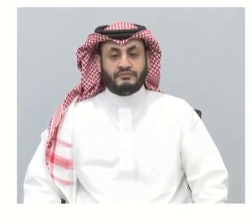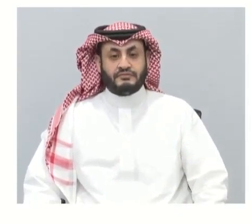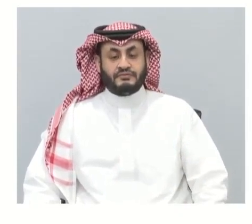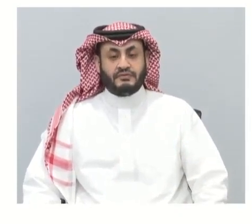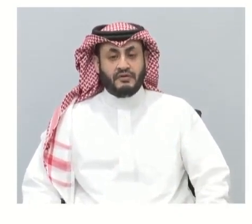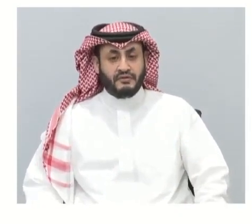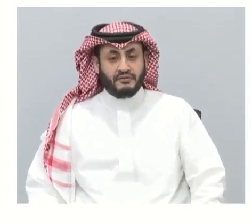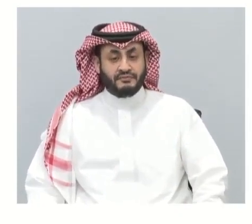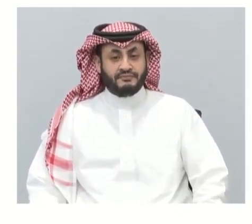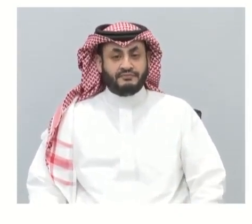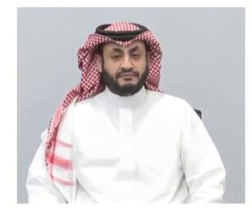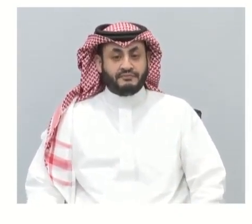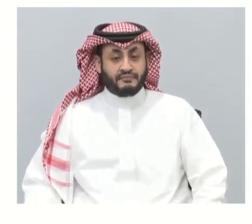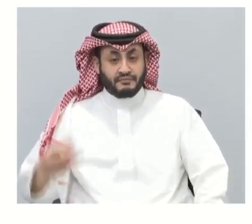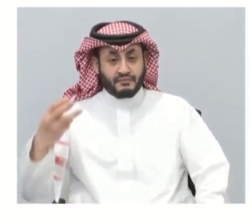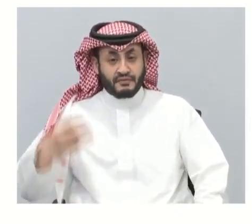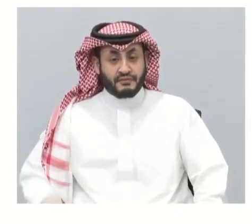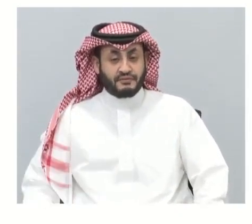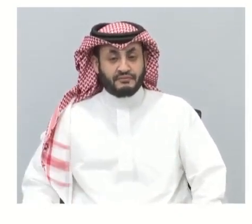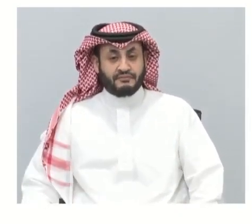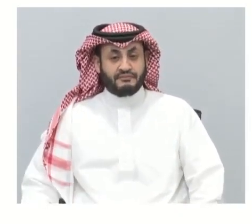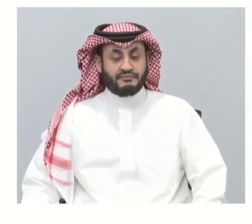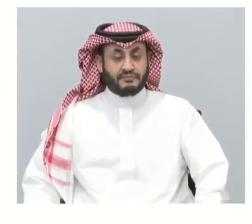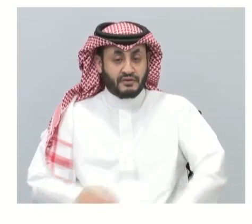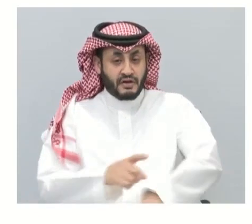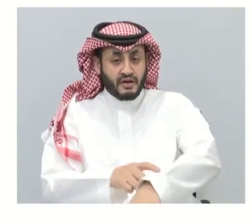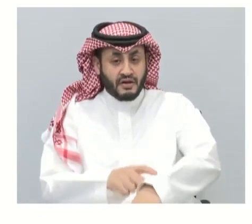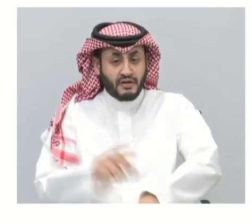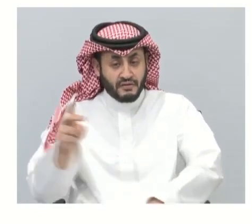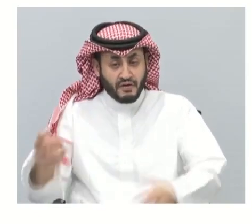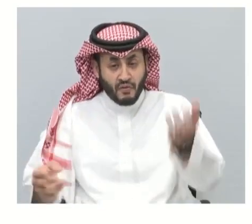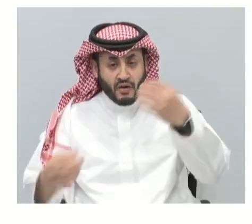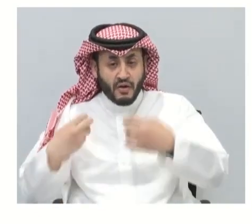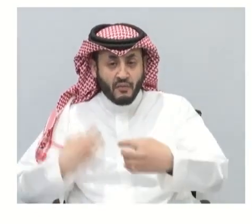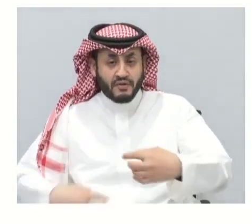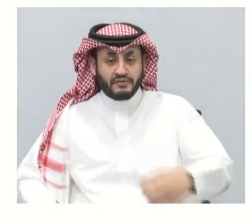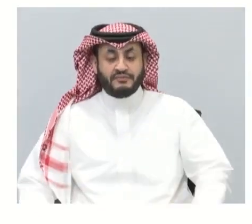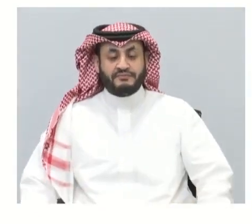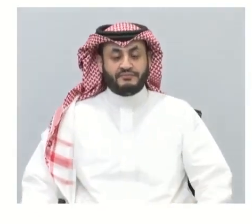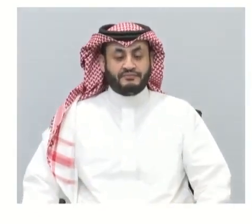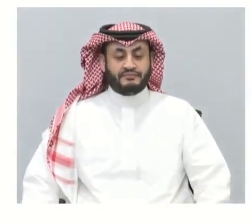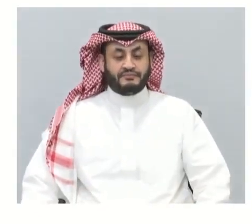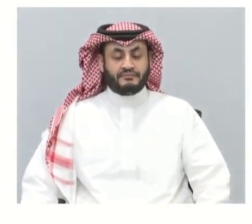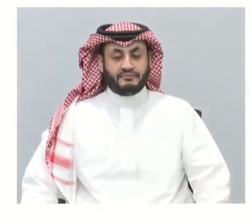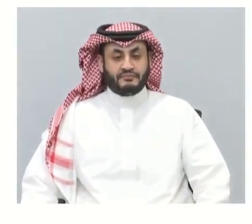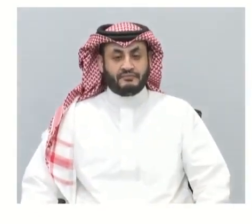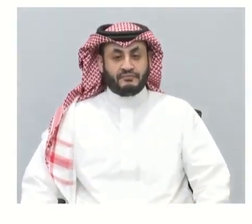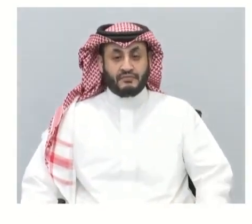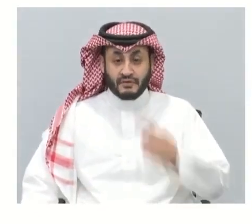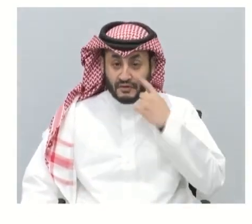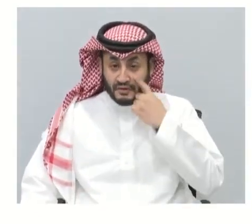30 minutes. You notice here? Here we're having 30 minutes, which is the time we have been